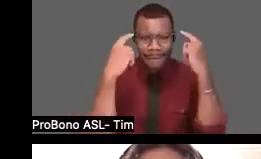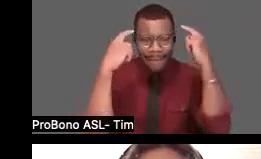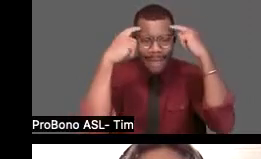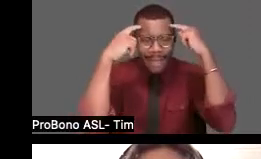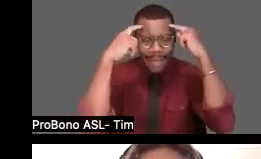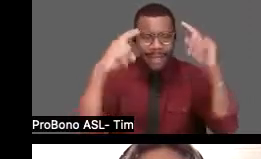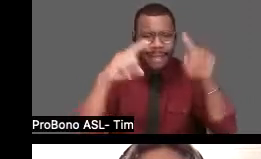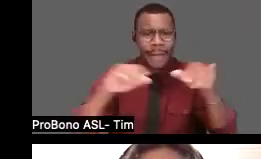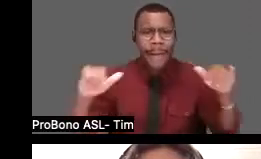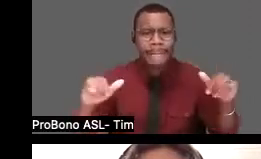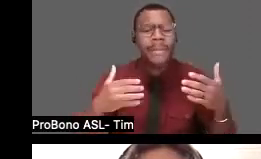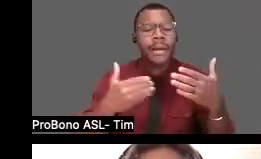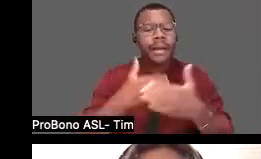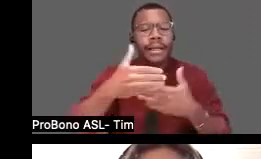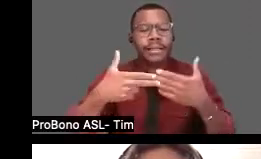Next slide.